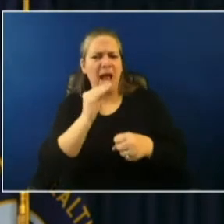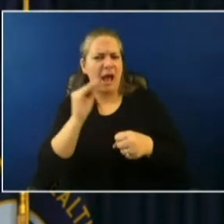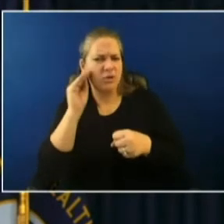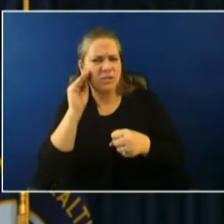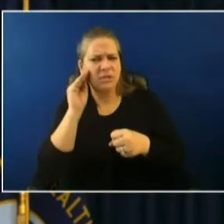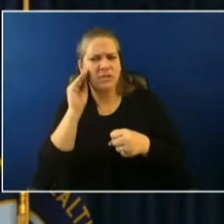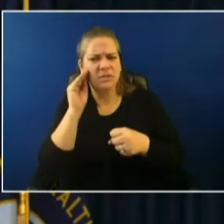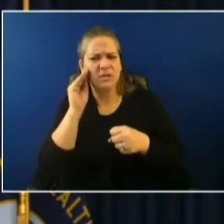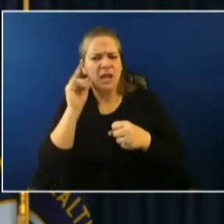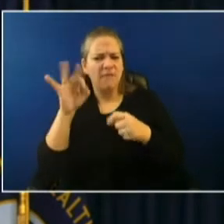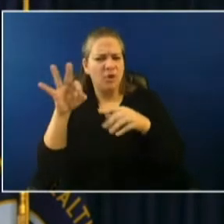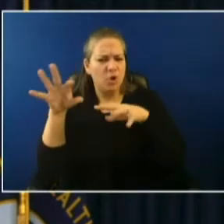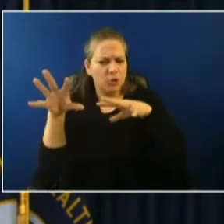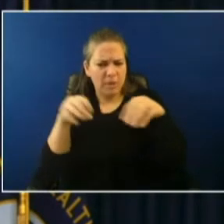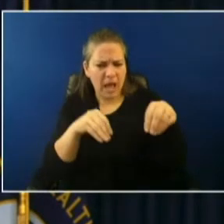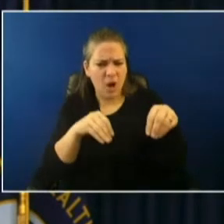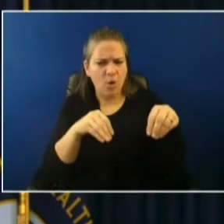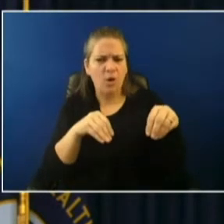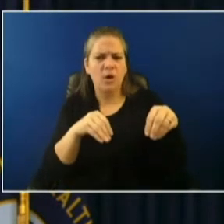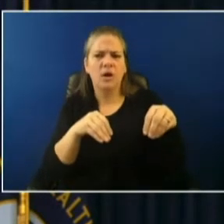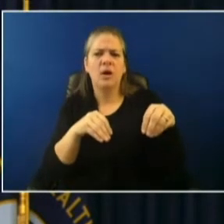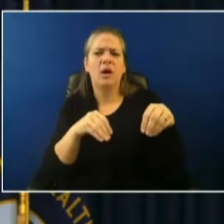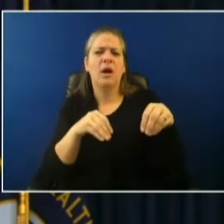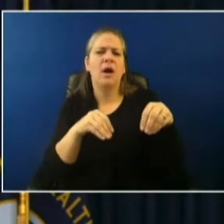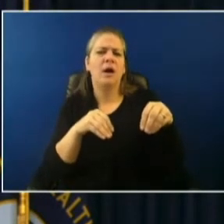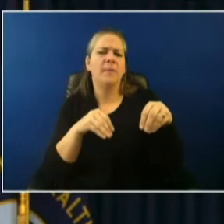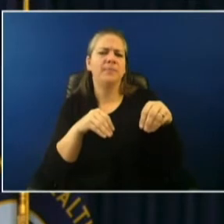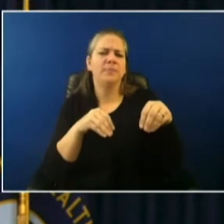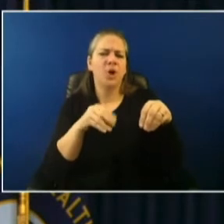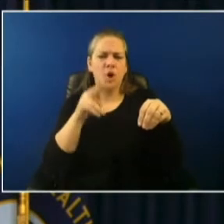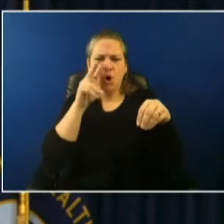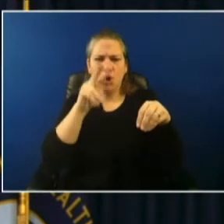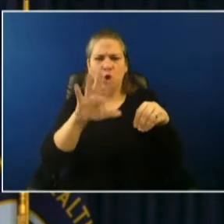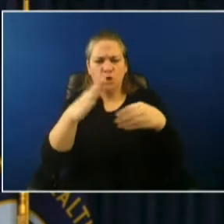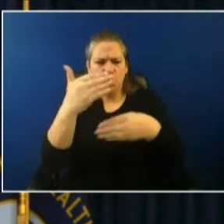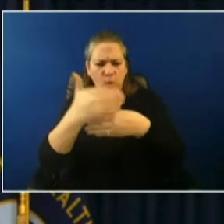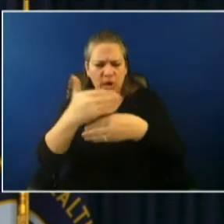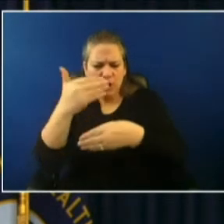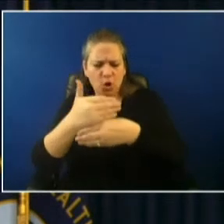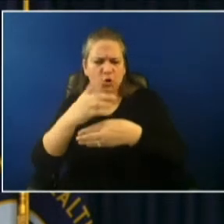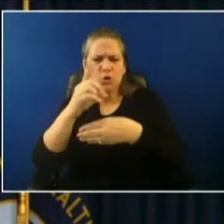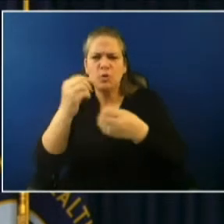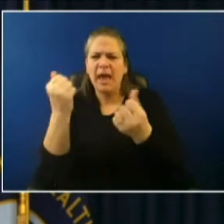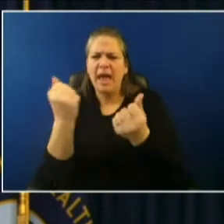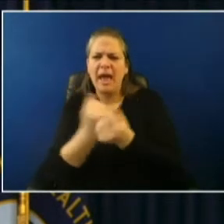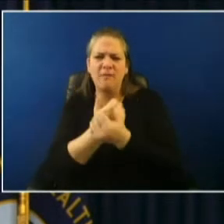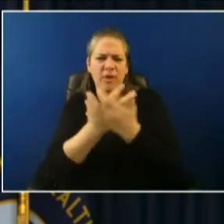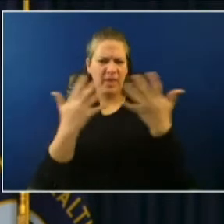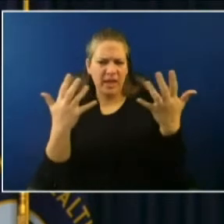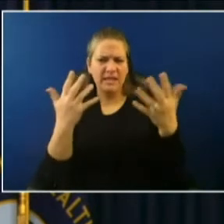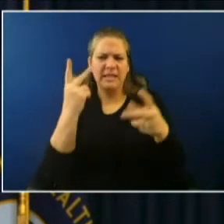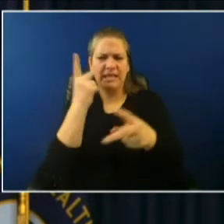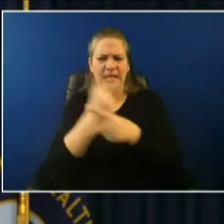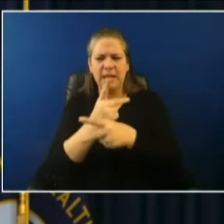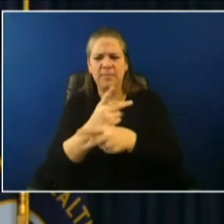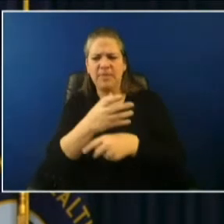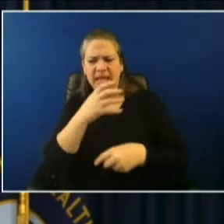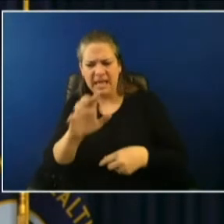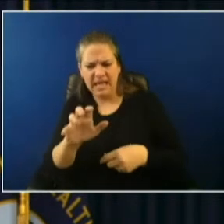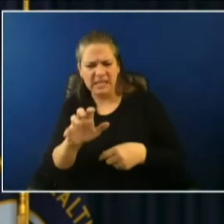things up against the door, look at your windows, do everything you can to try to keep the heat in. Don't open that